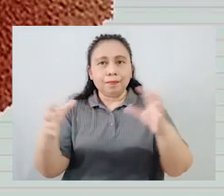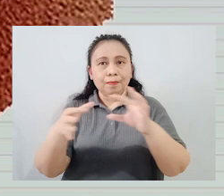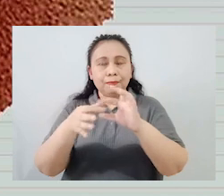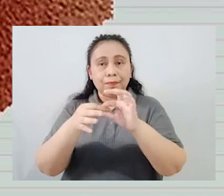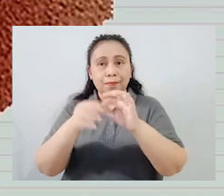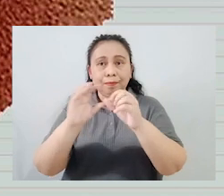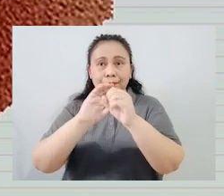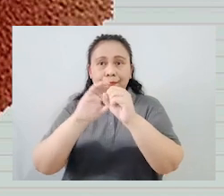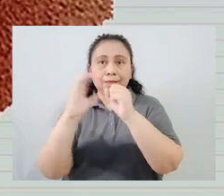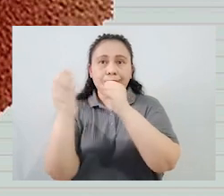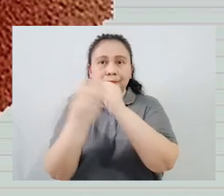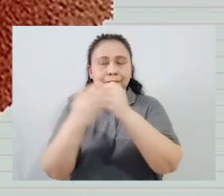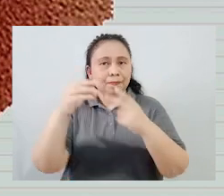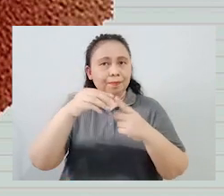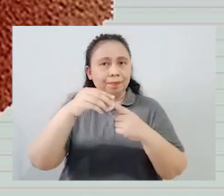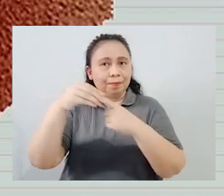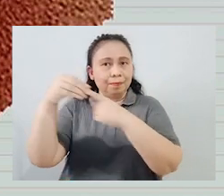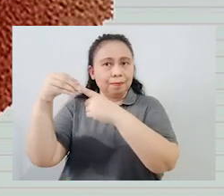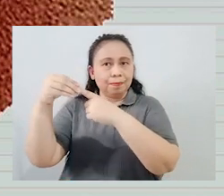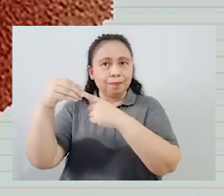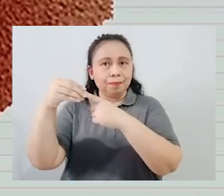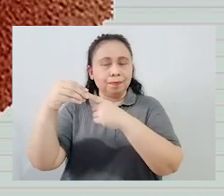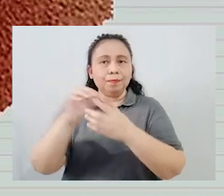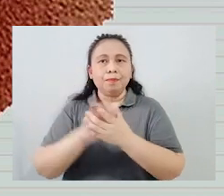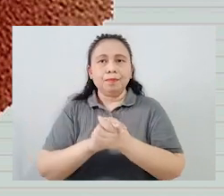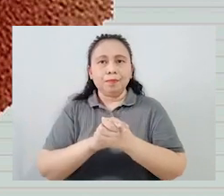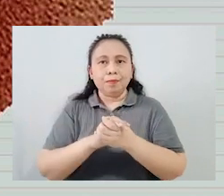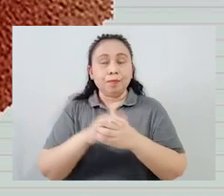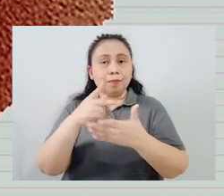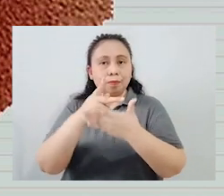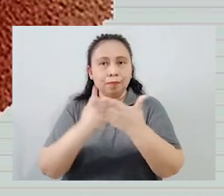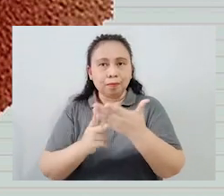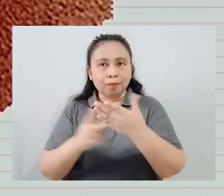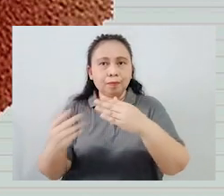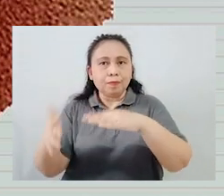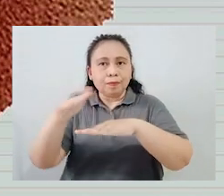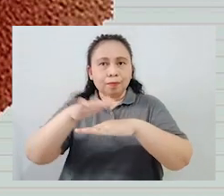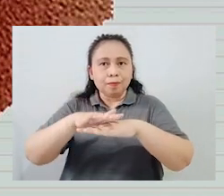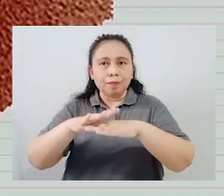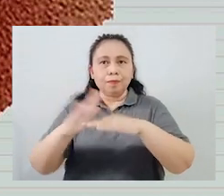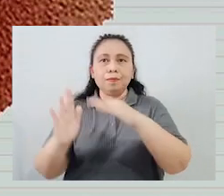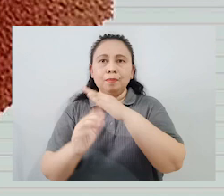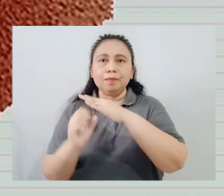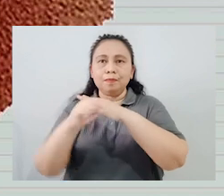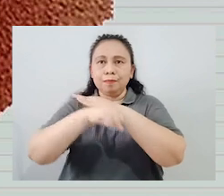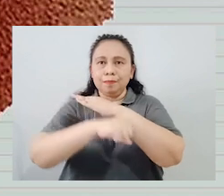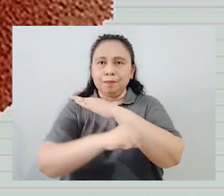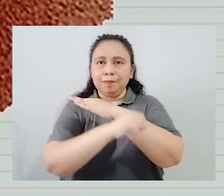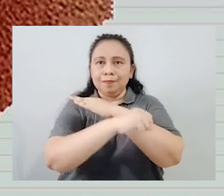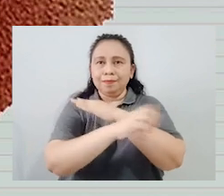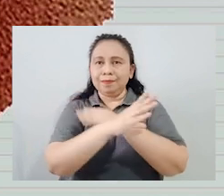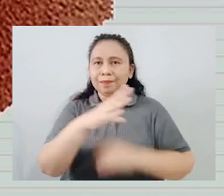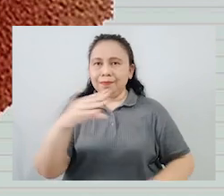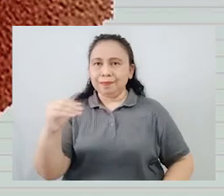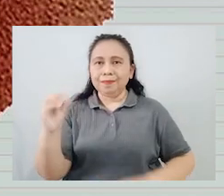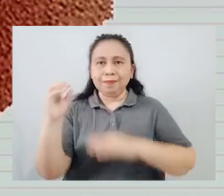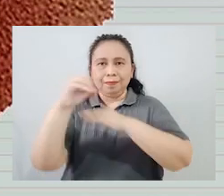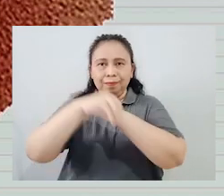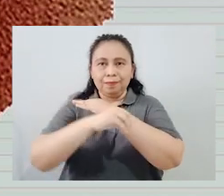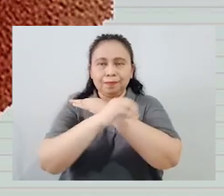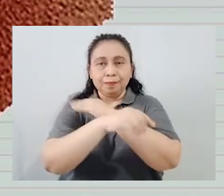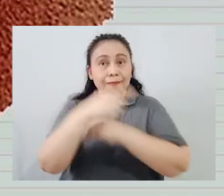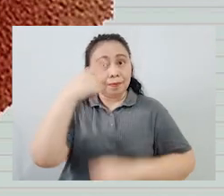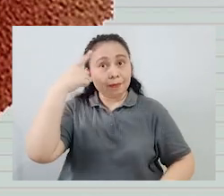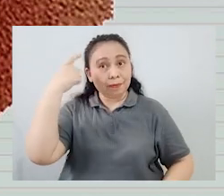crust, especially when it comes to the parts covered by the seas and the oceans. This